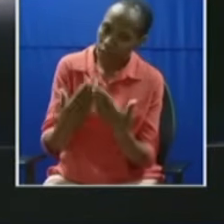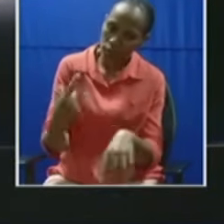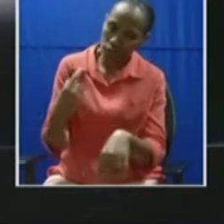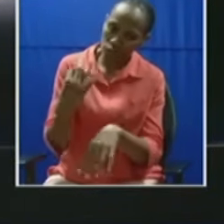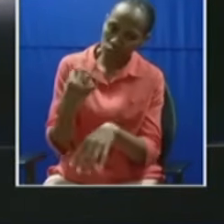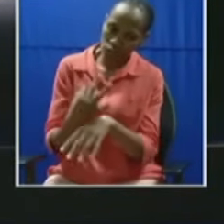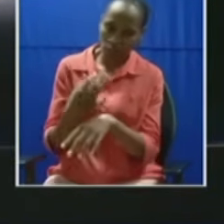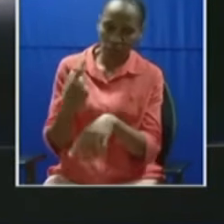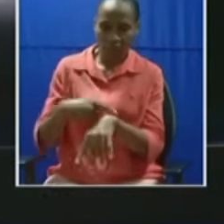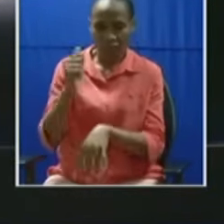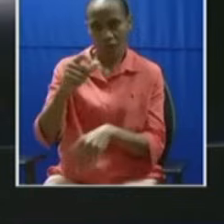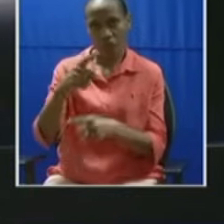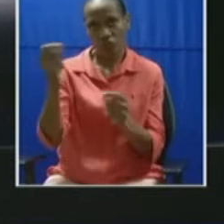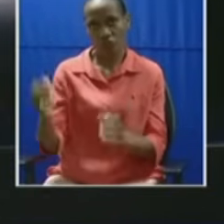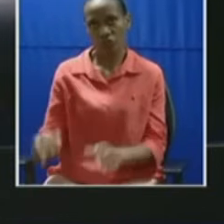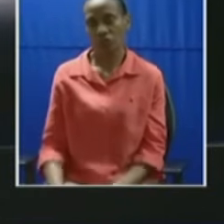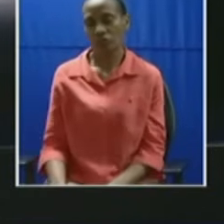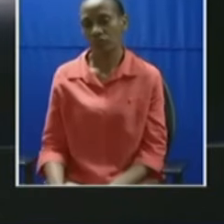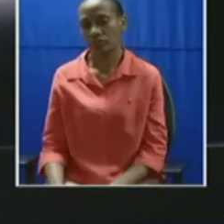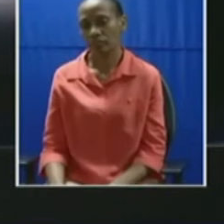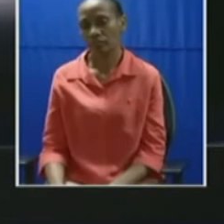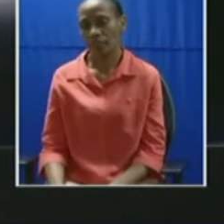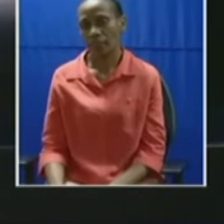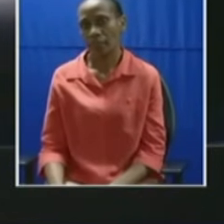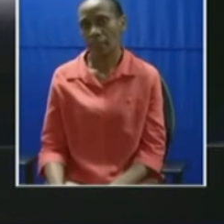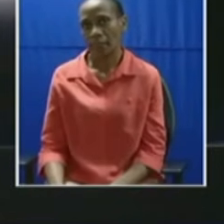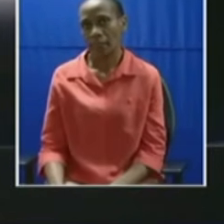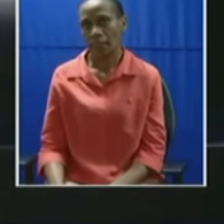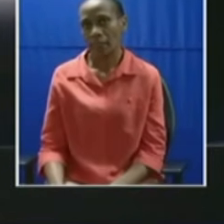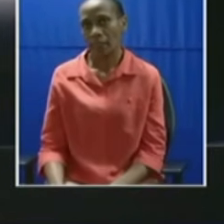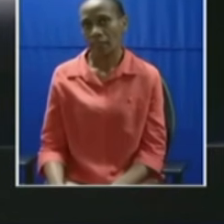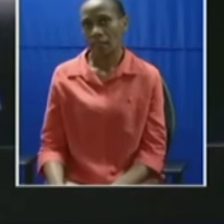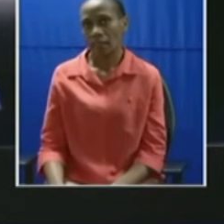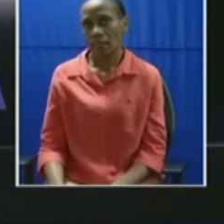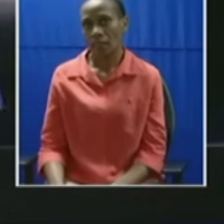launch. Bye-bye. Thank you.